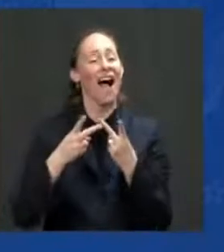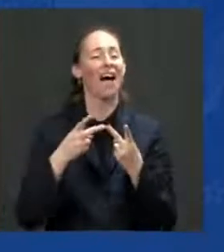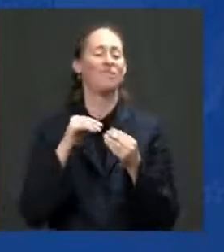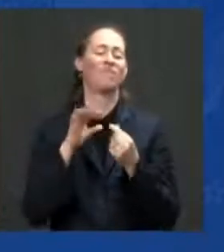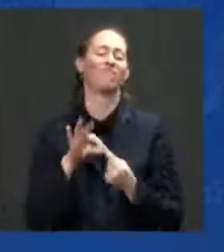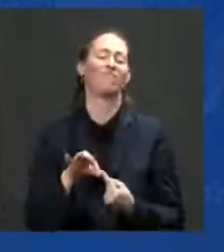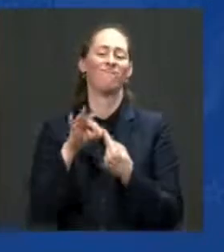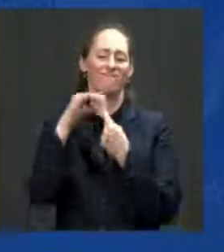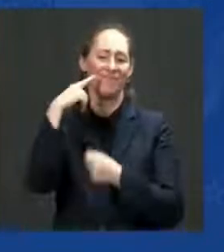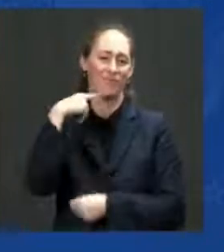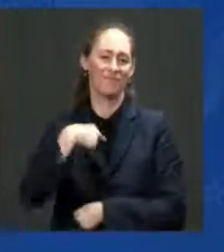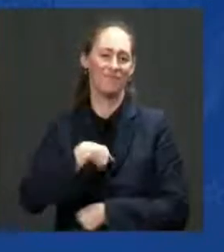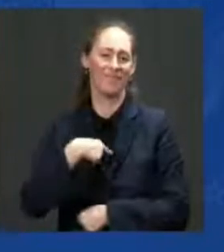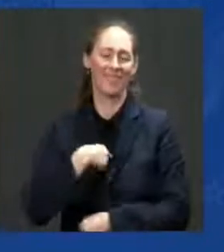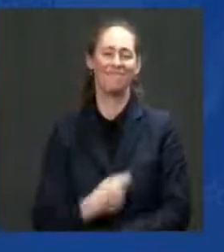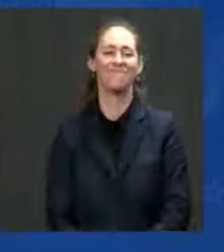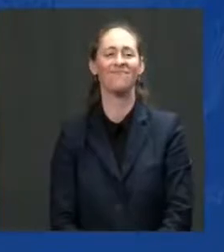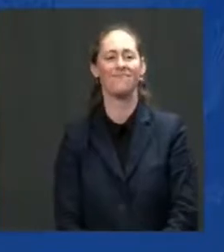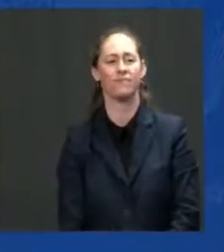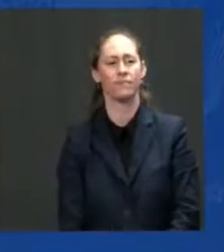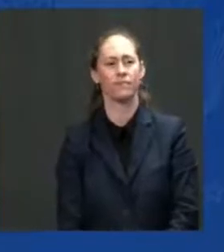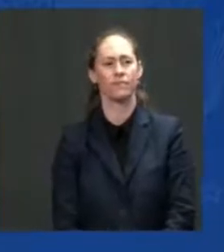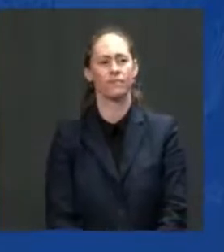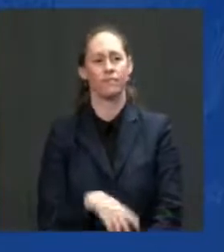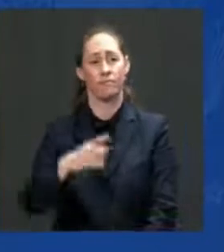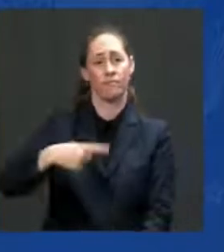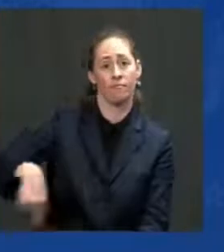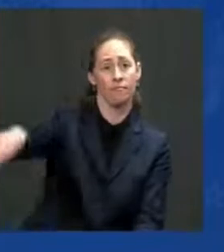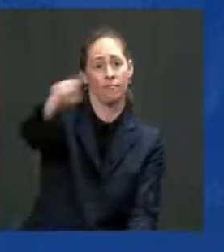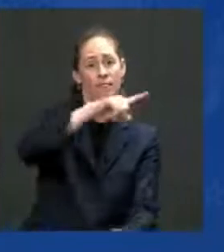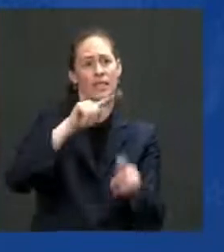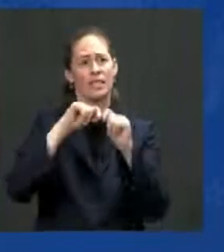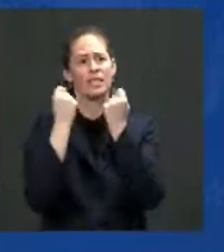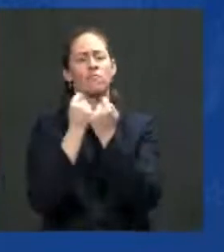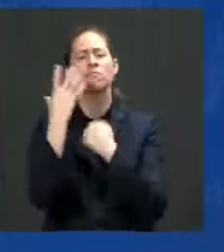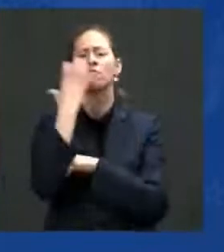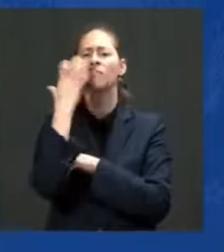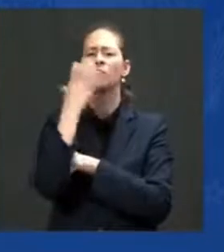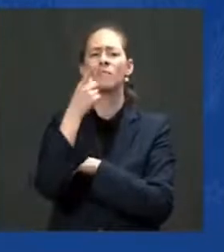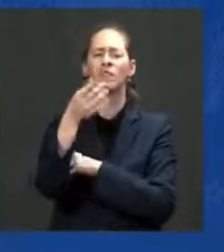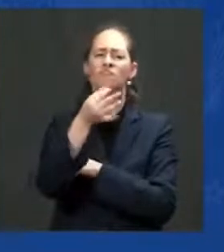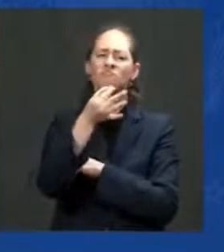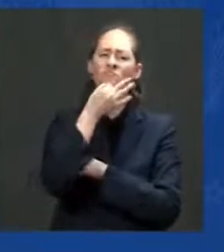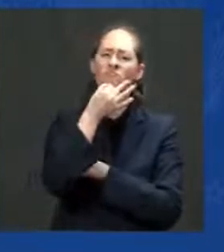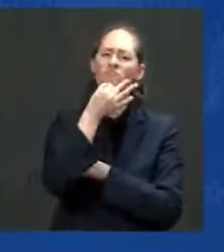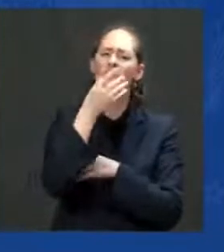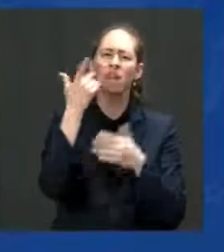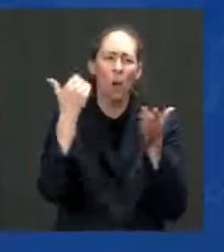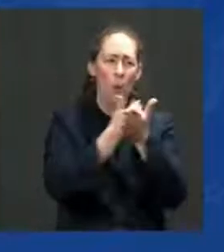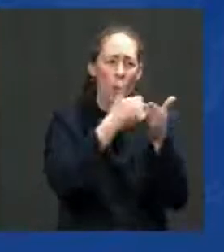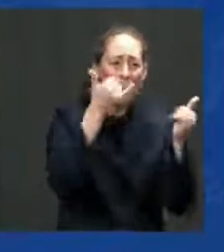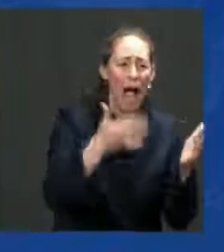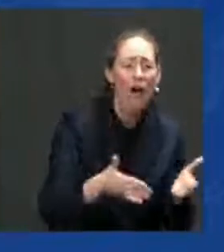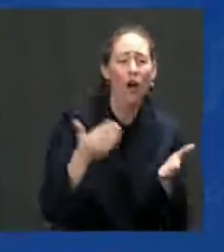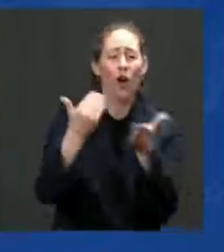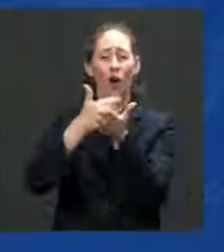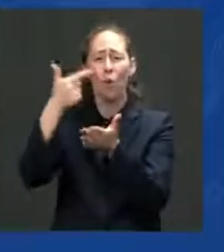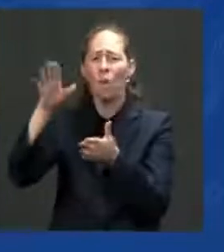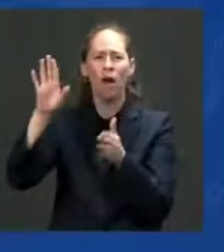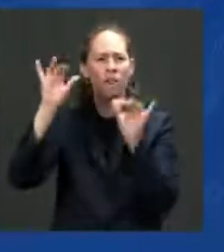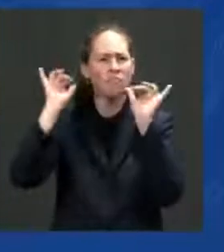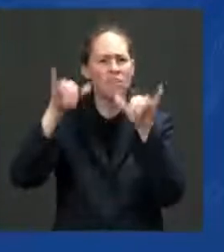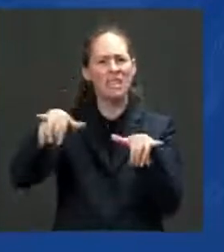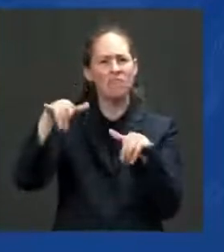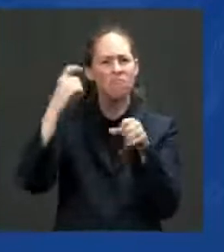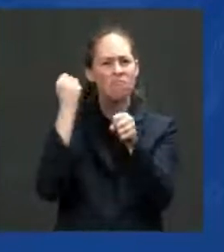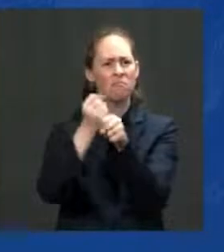we're here today because this team did the impossible. New players, including a new quarterback, no off-season mini camps,